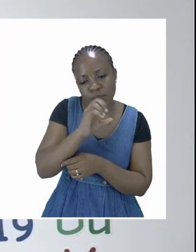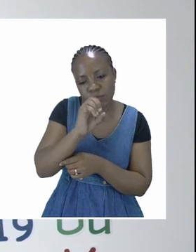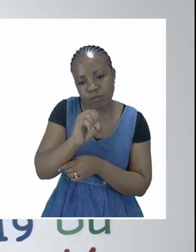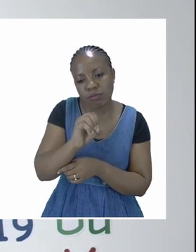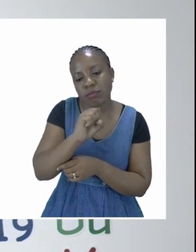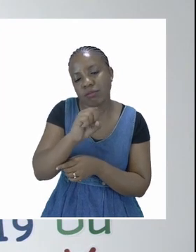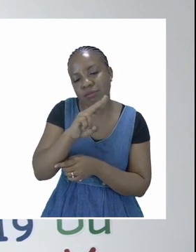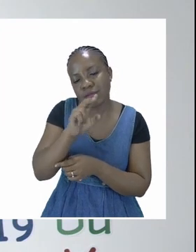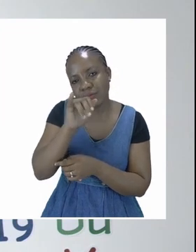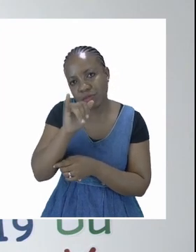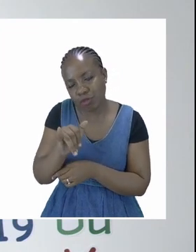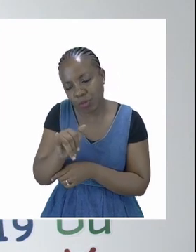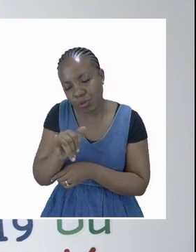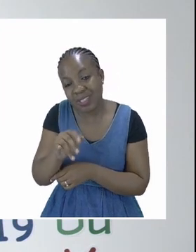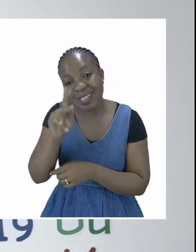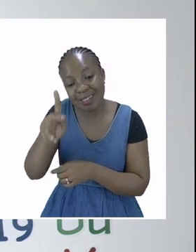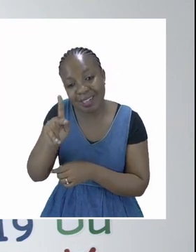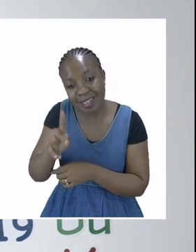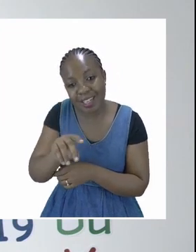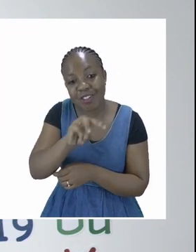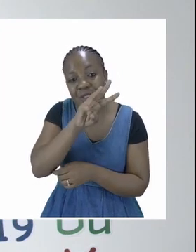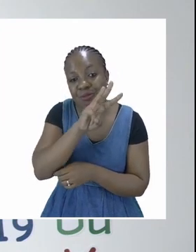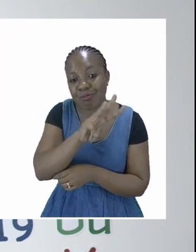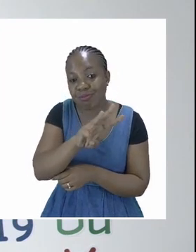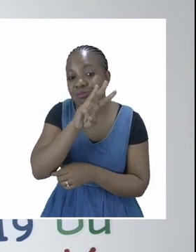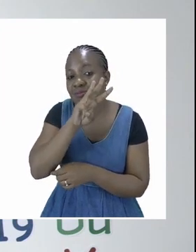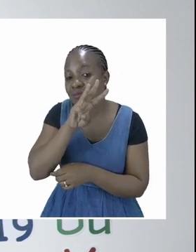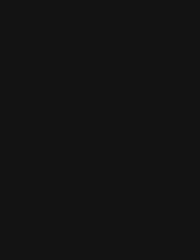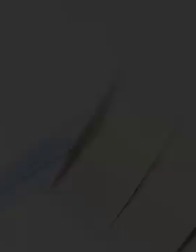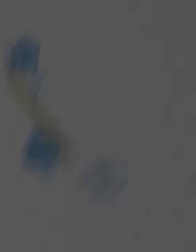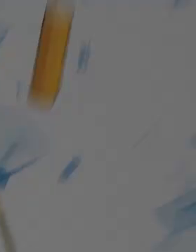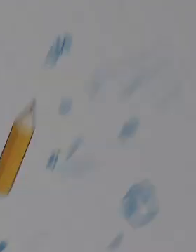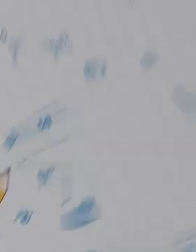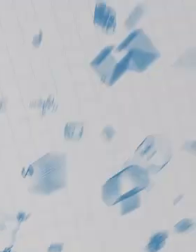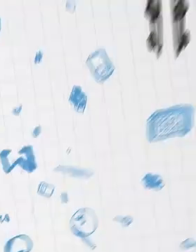our website, Zoshi Online.